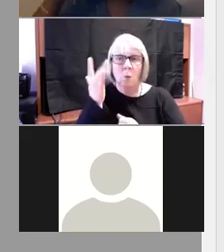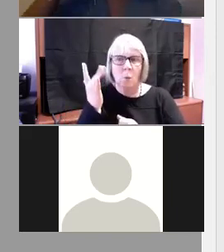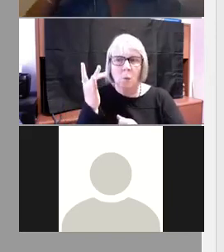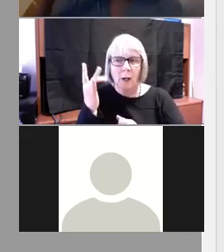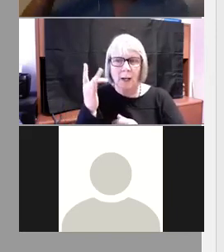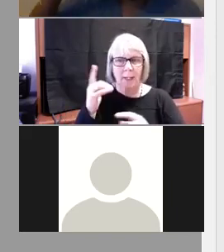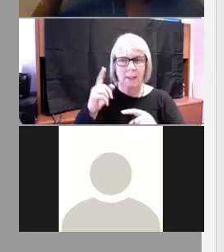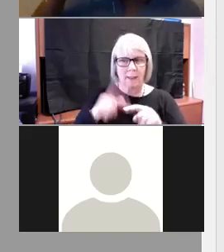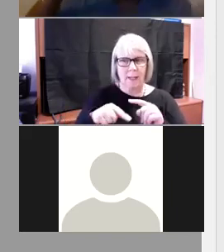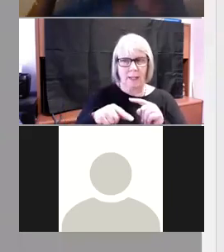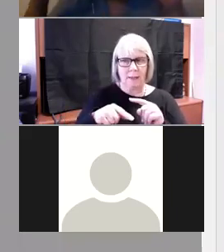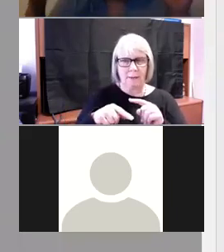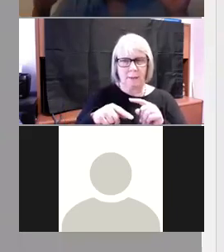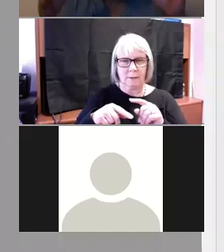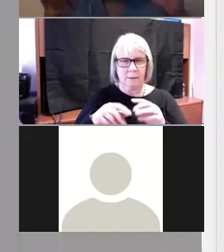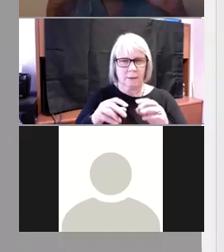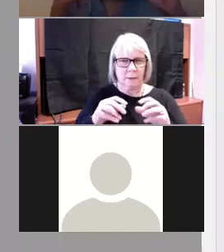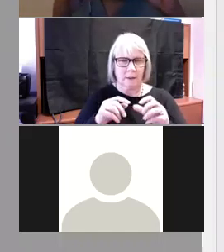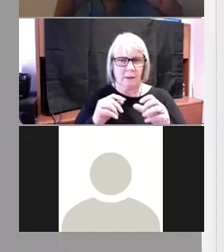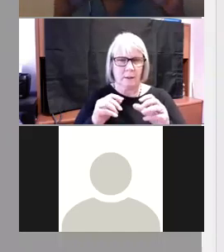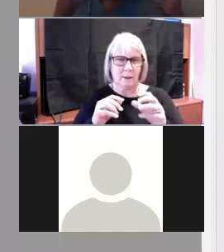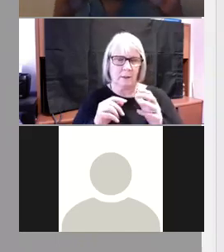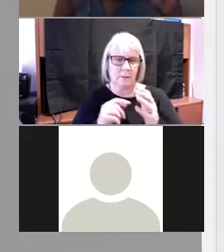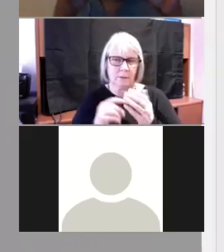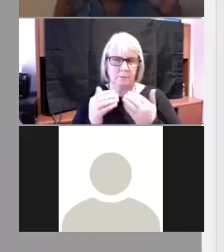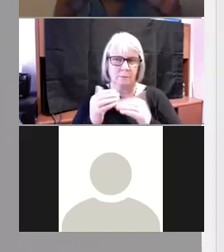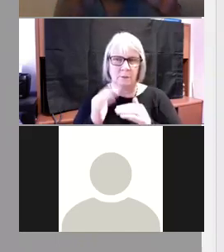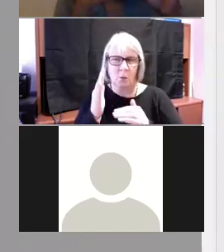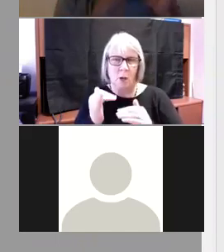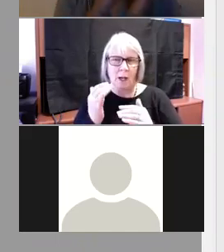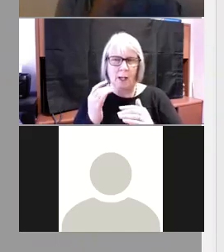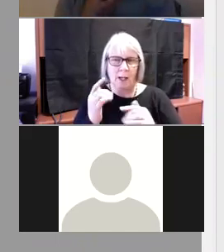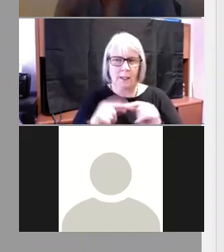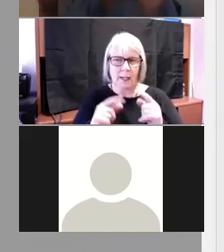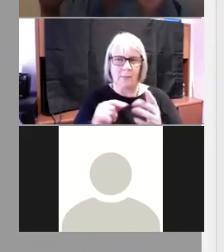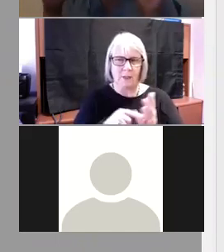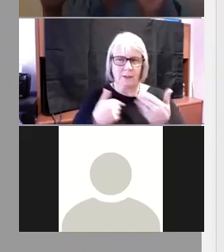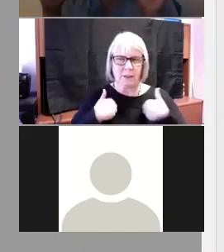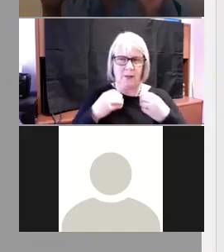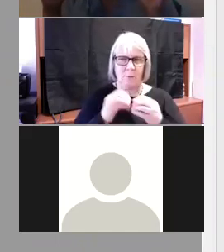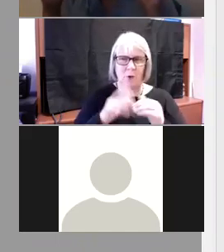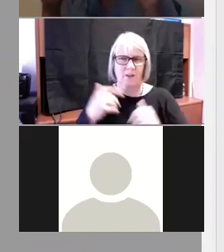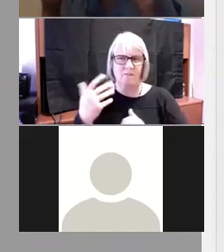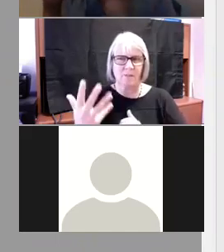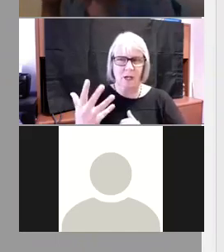can't a continent or the world, why cannot it have more than 5